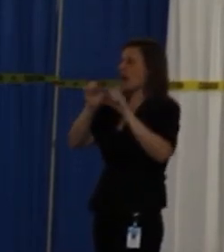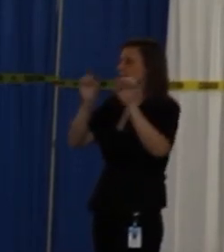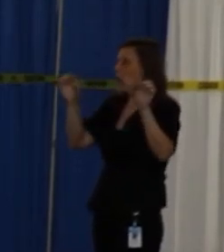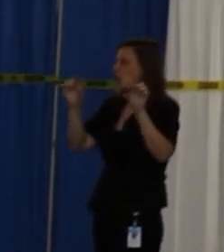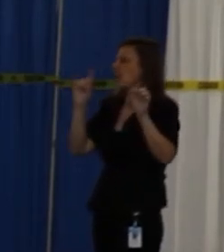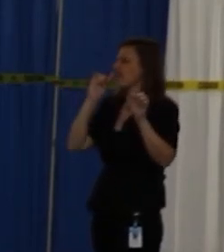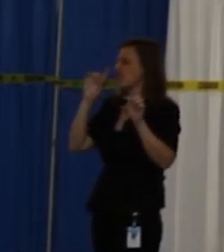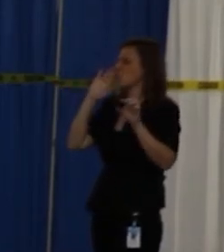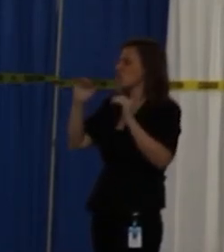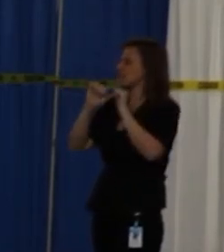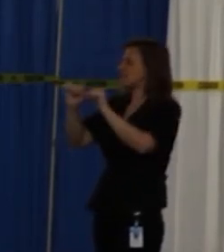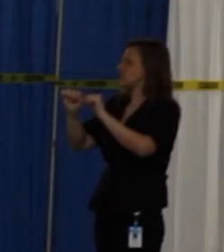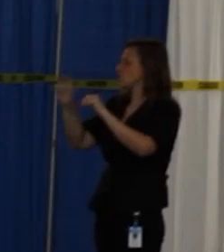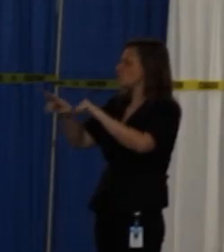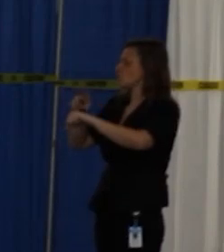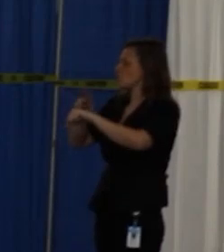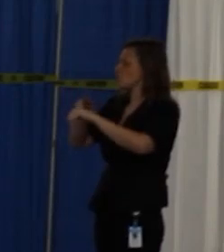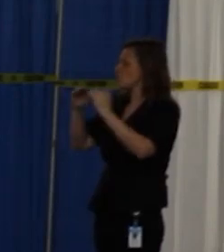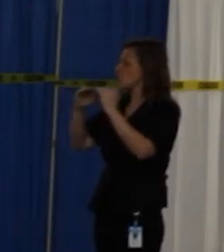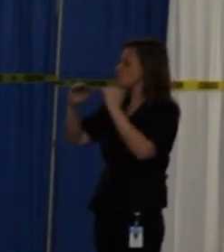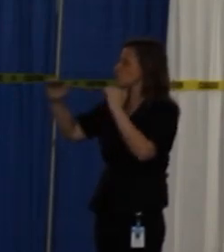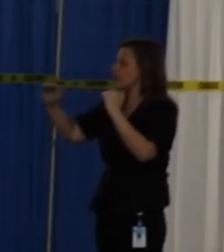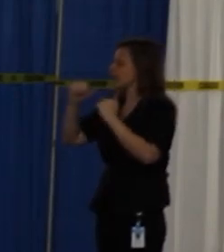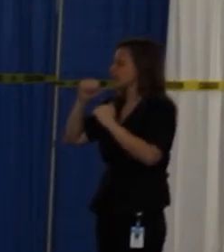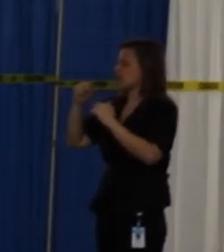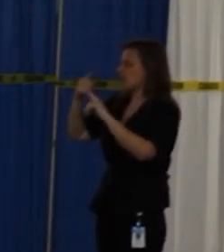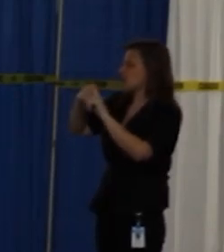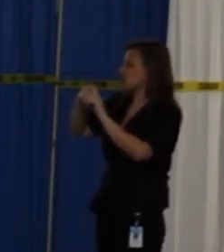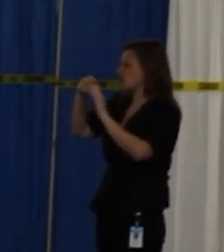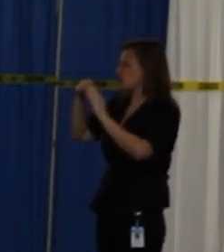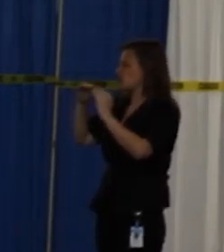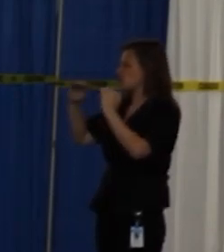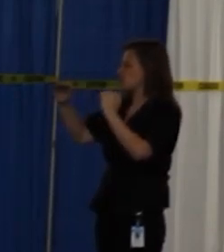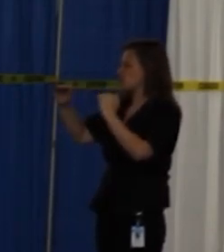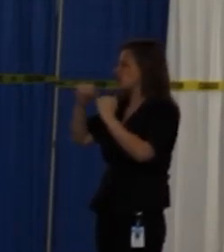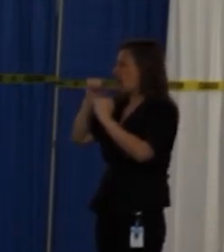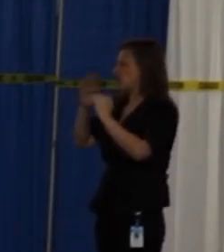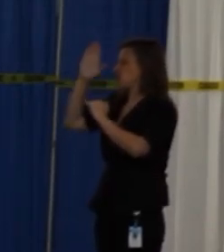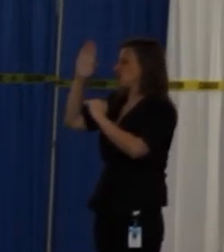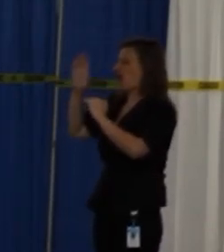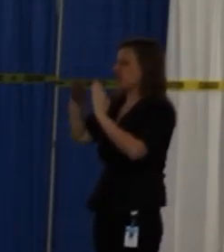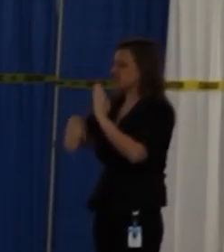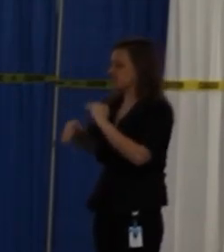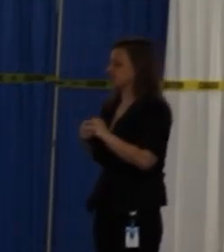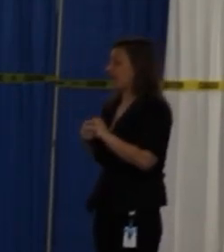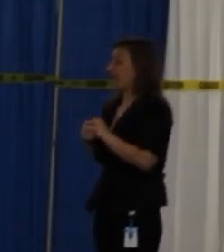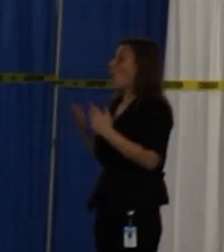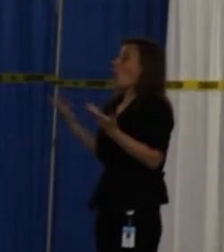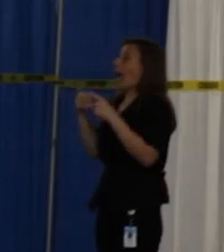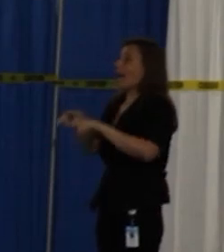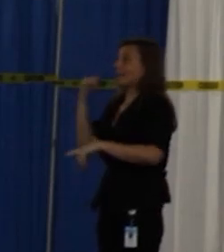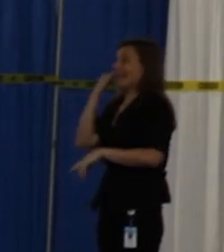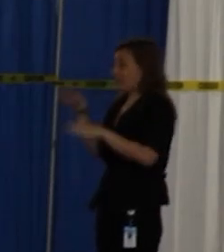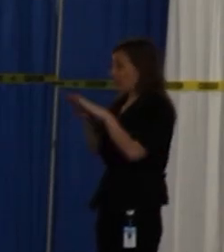is not really above or below normal water in the Pacific. And what ends up happening is if you are either below normal water